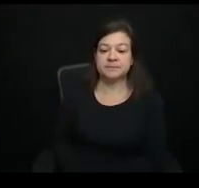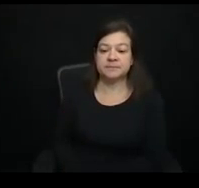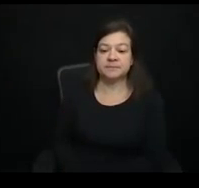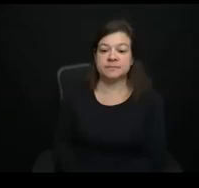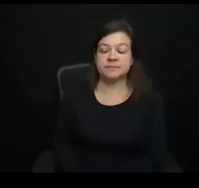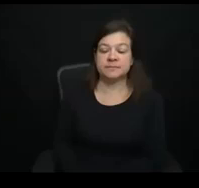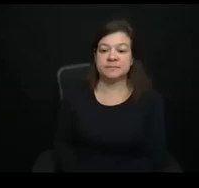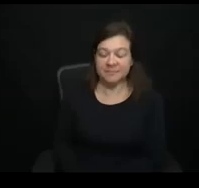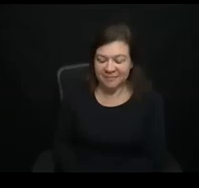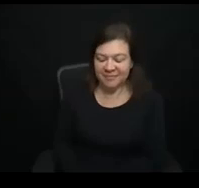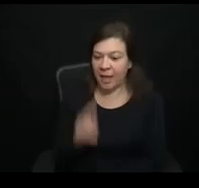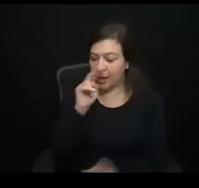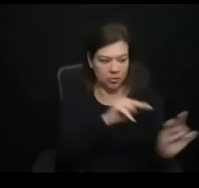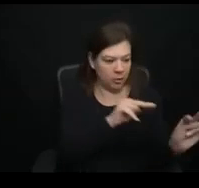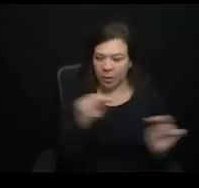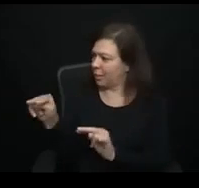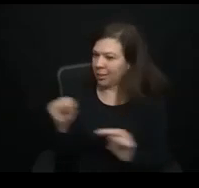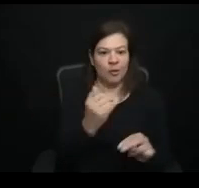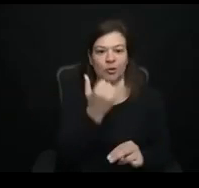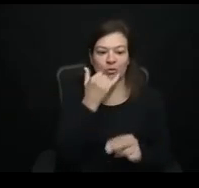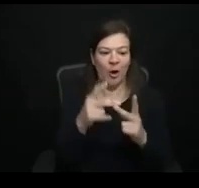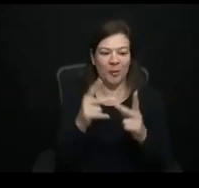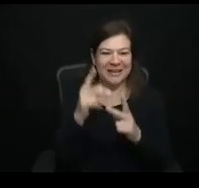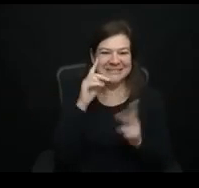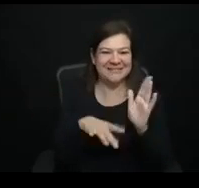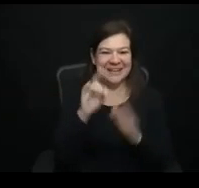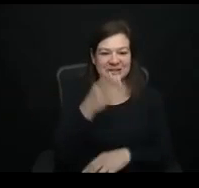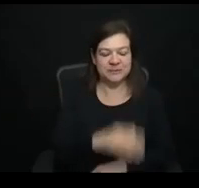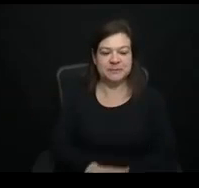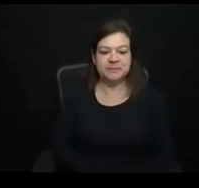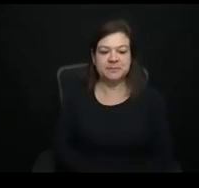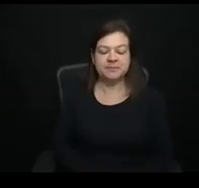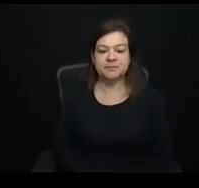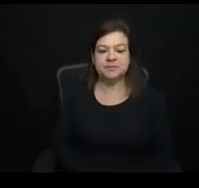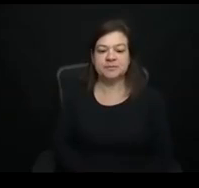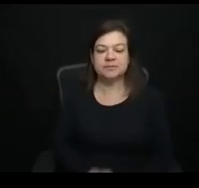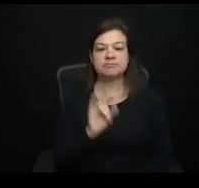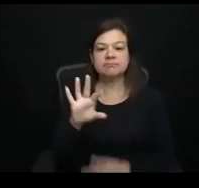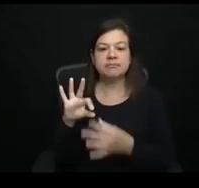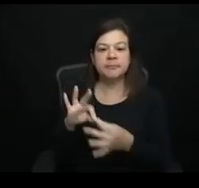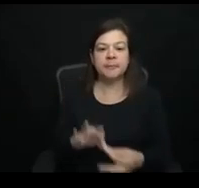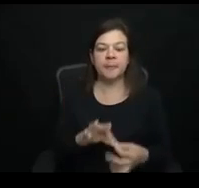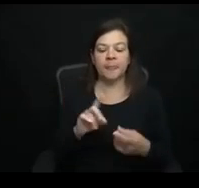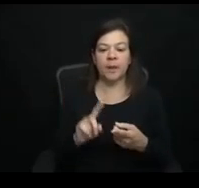There you are. I was looking on the wrong side of the room for you. So this one pertains to the upcoming